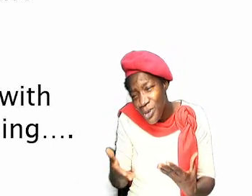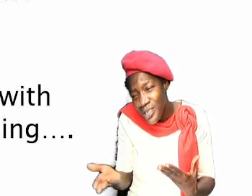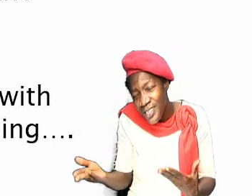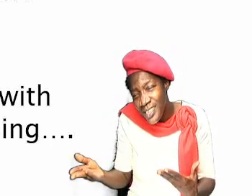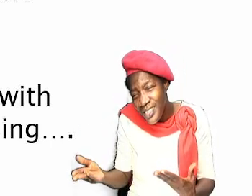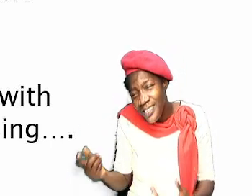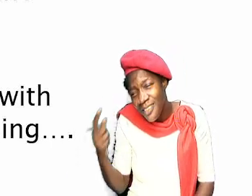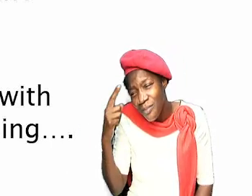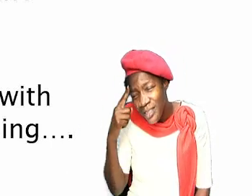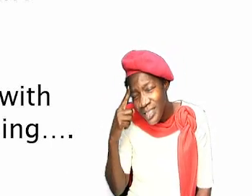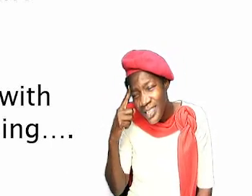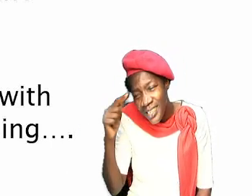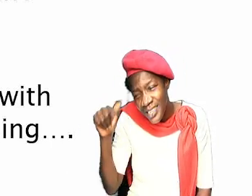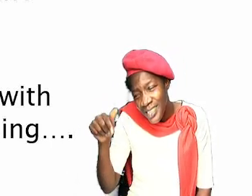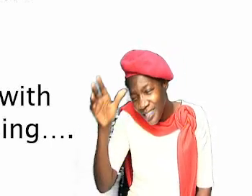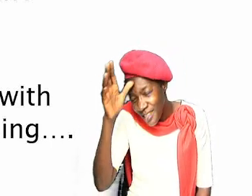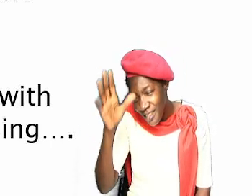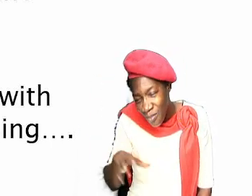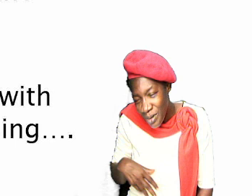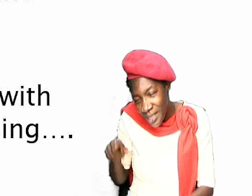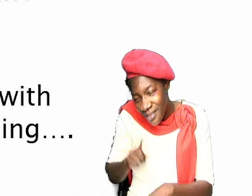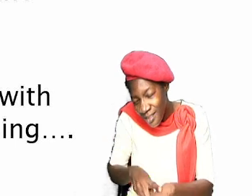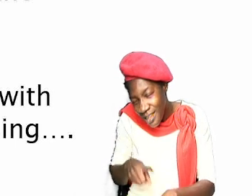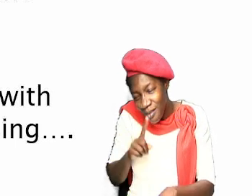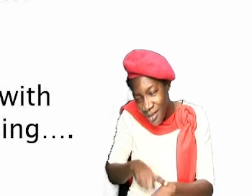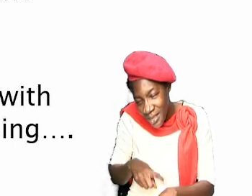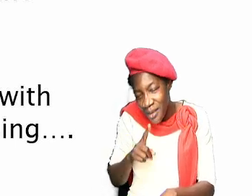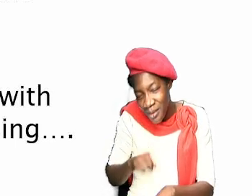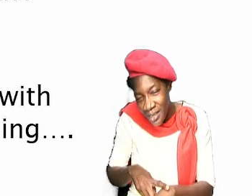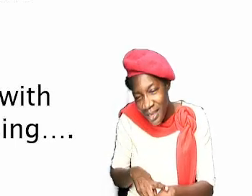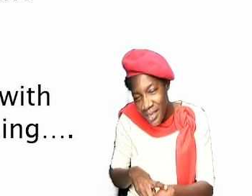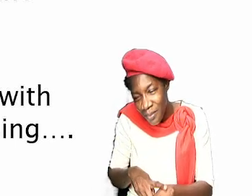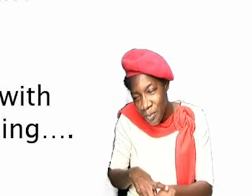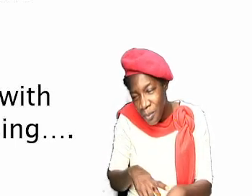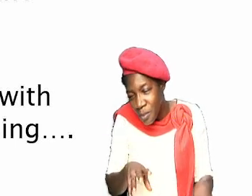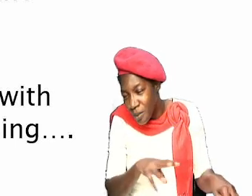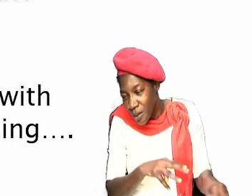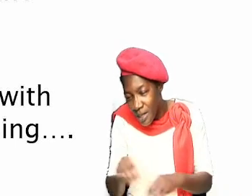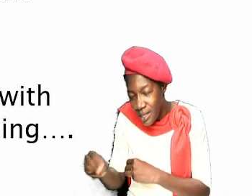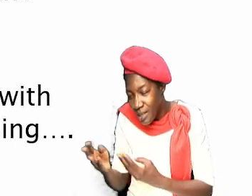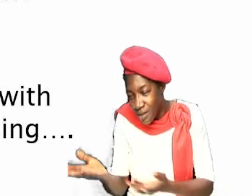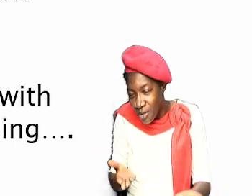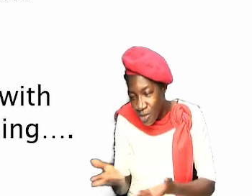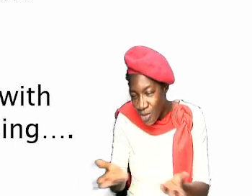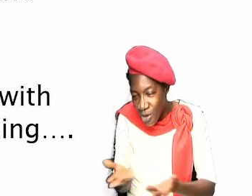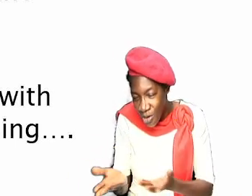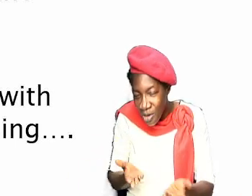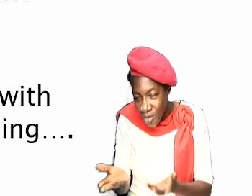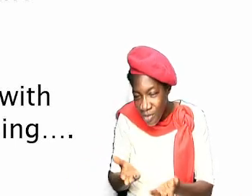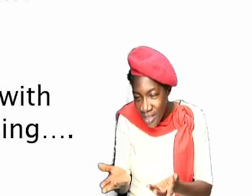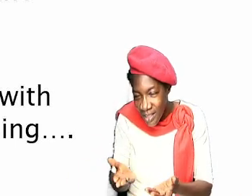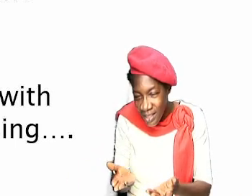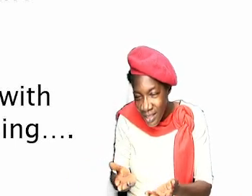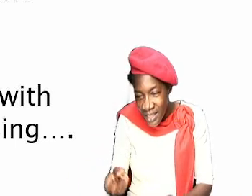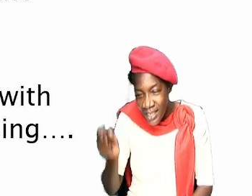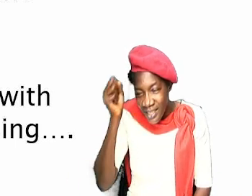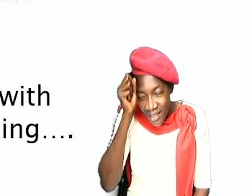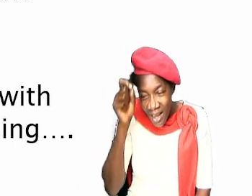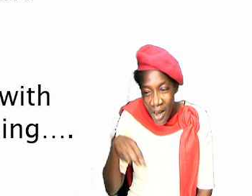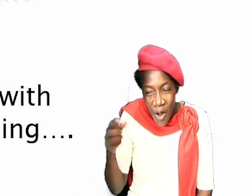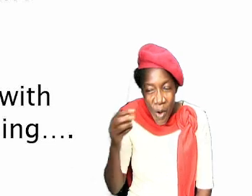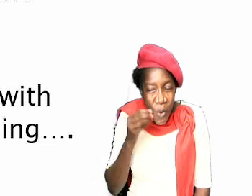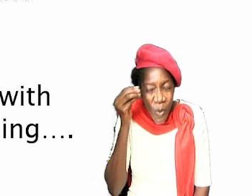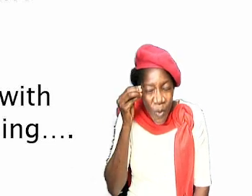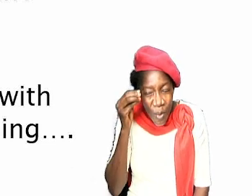am thinking that this man, from time to time, when he leave from serving Saul and went home, he was probably a neighbor of